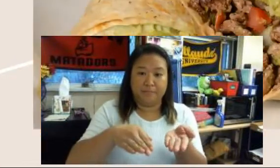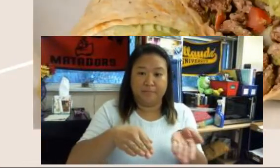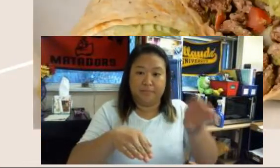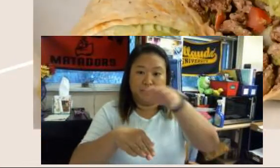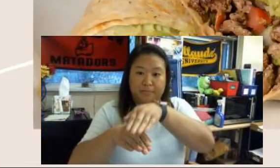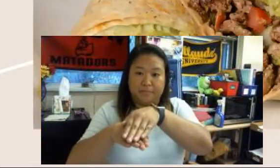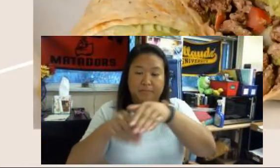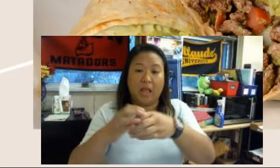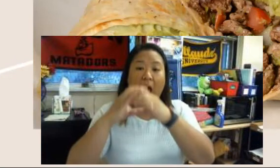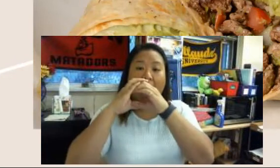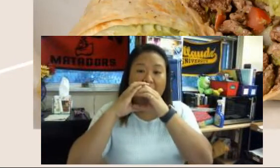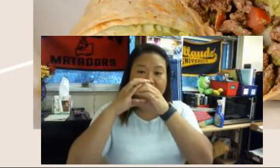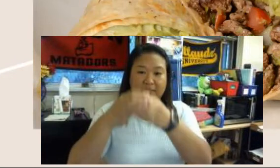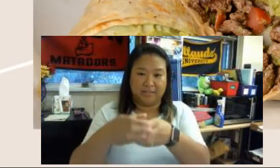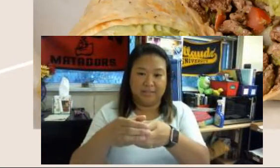Burrito,